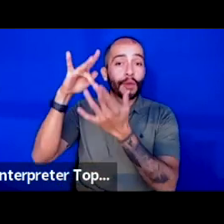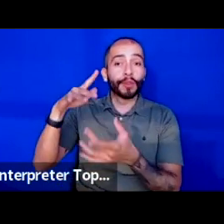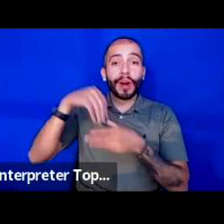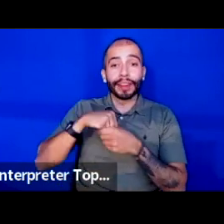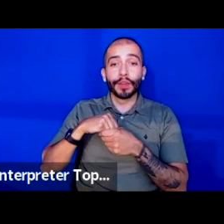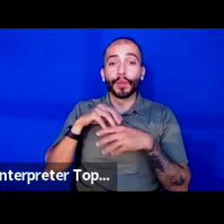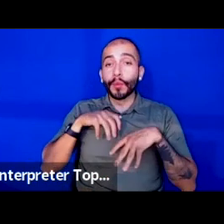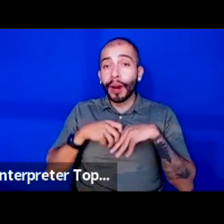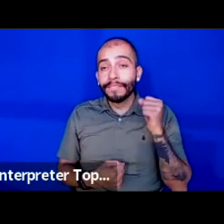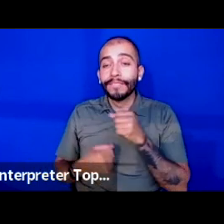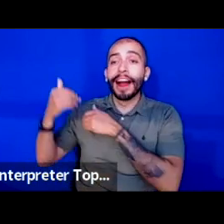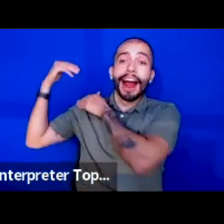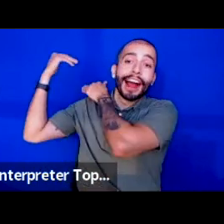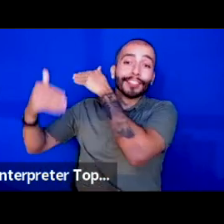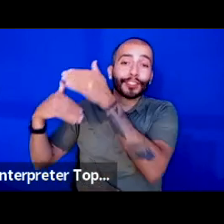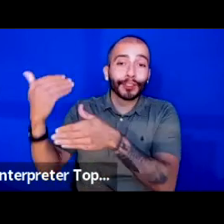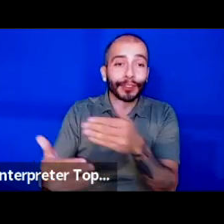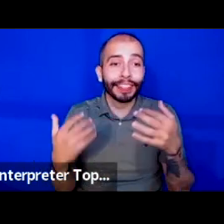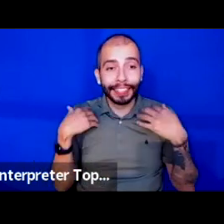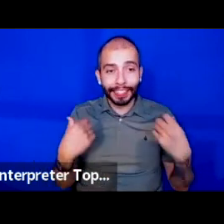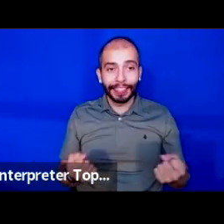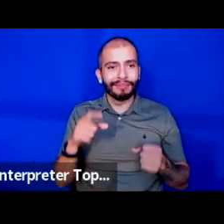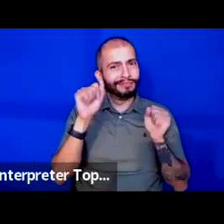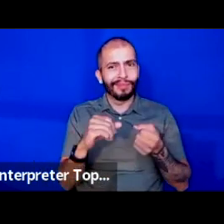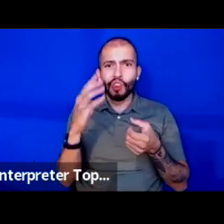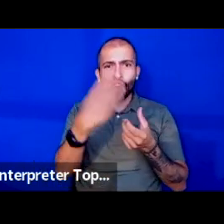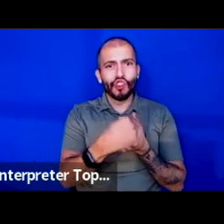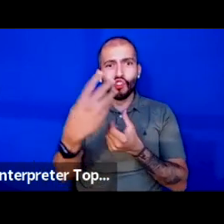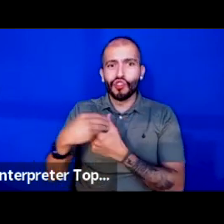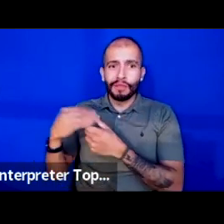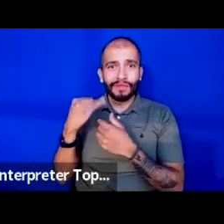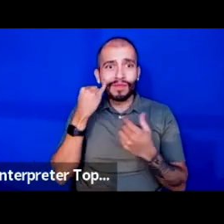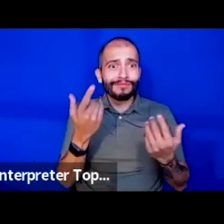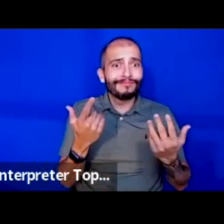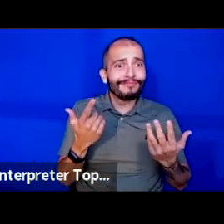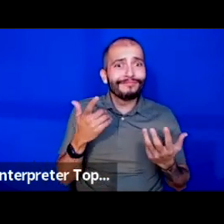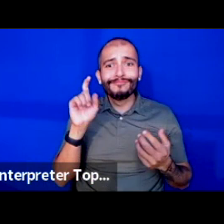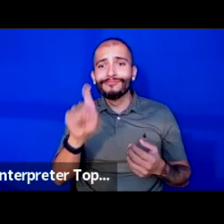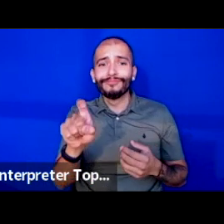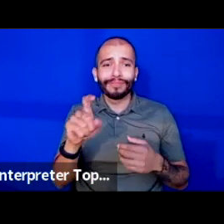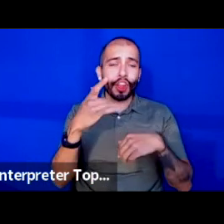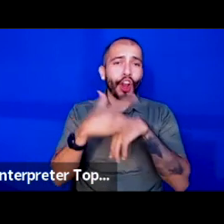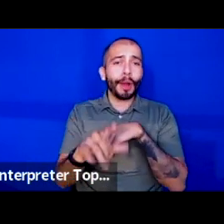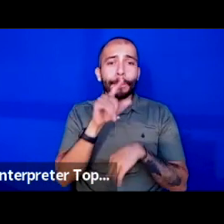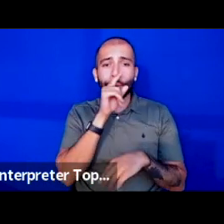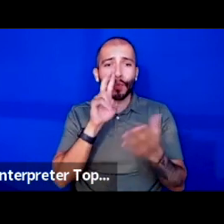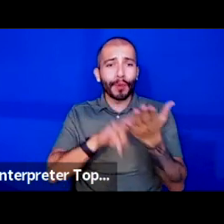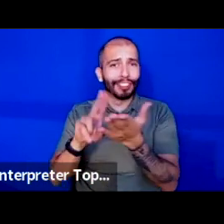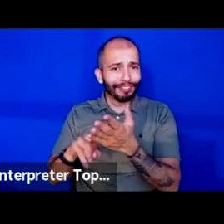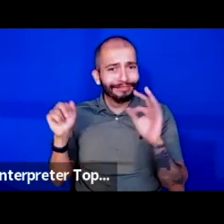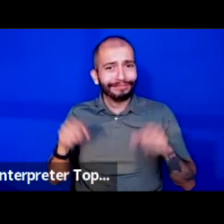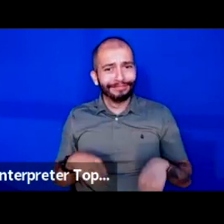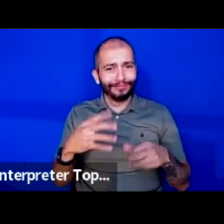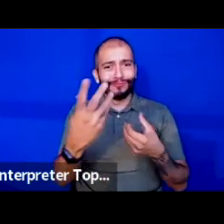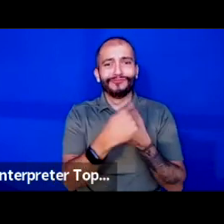included if you don't already have them. And then we've just finished adapting our spring 2022 series, Cultivating Community. So